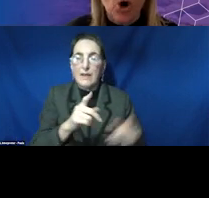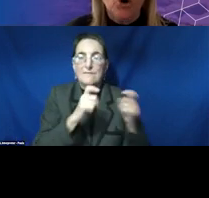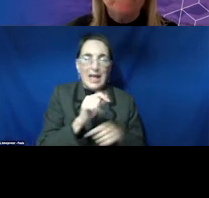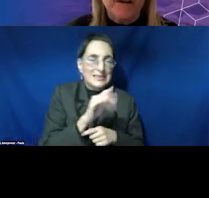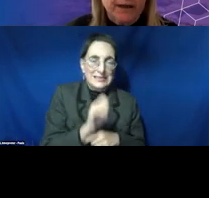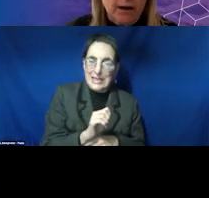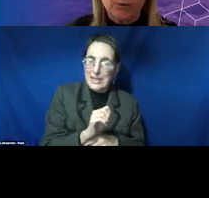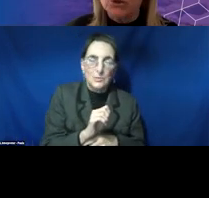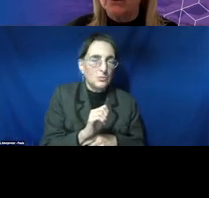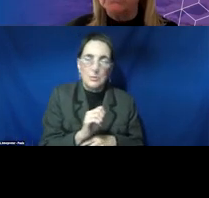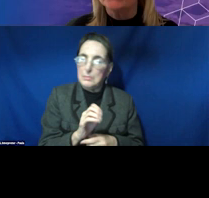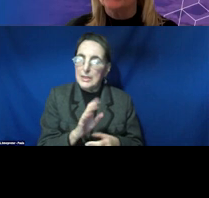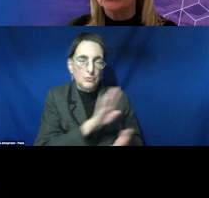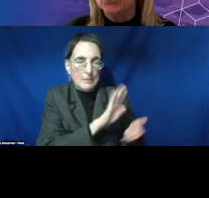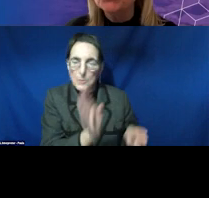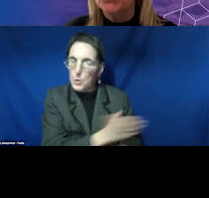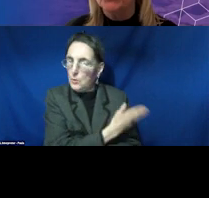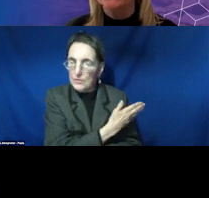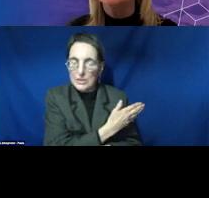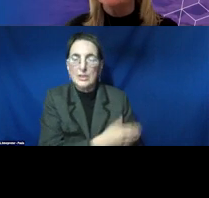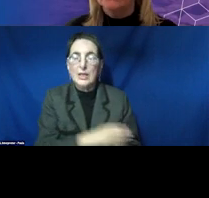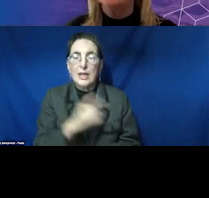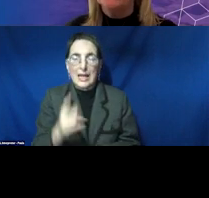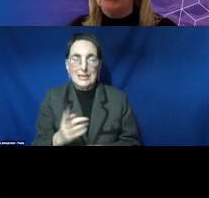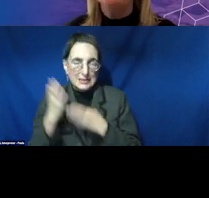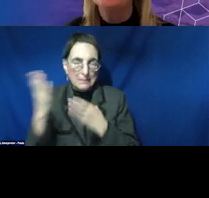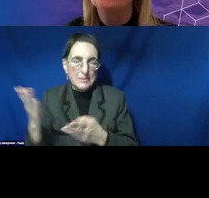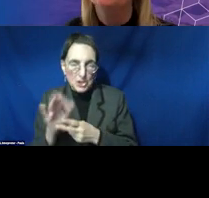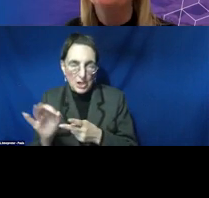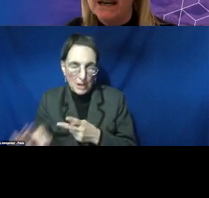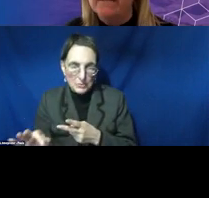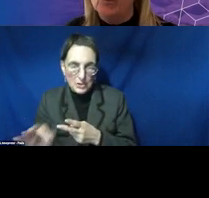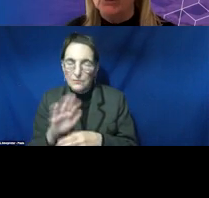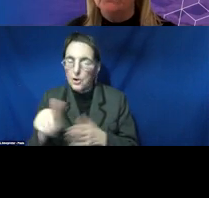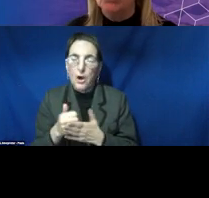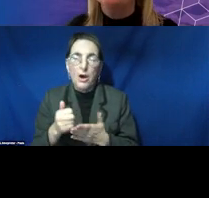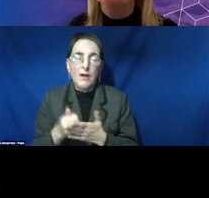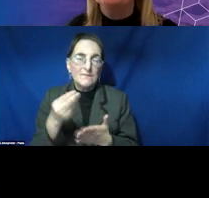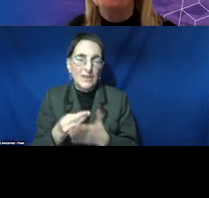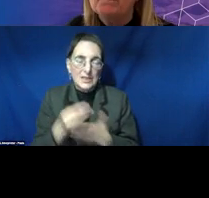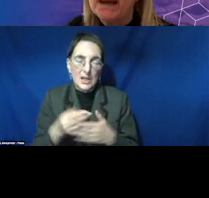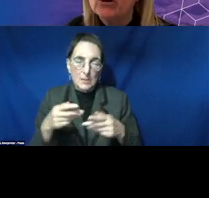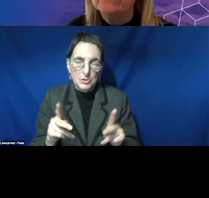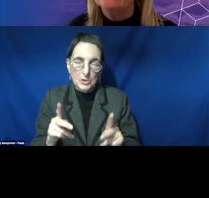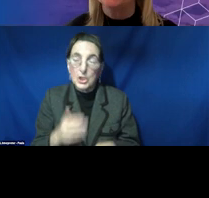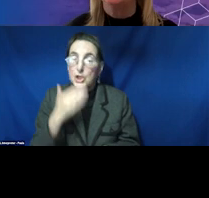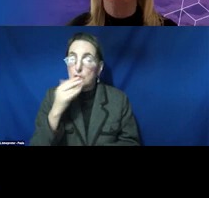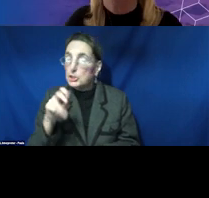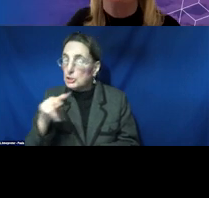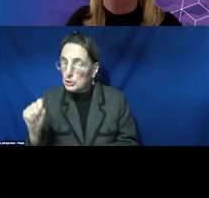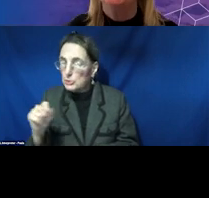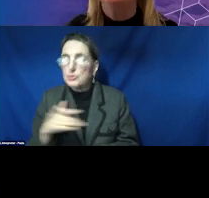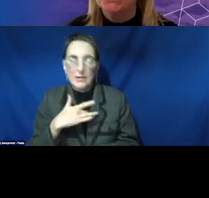from all funding opportunities. Well, the good news is that we feel we're ready for it. We've been preparing for